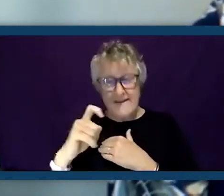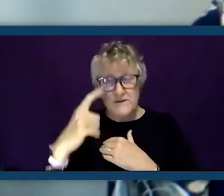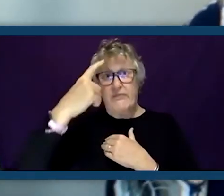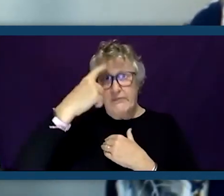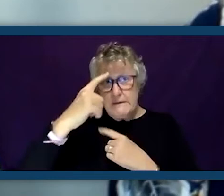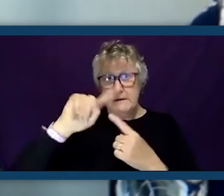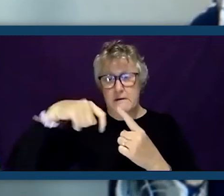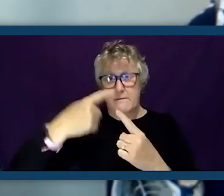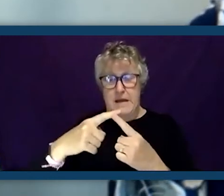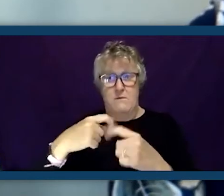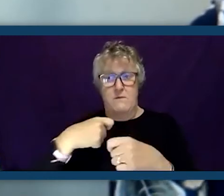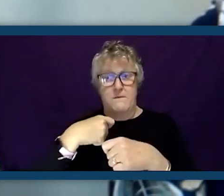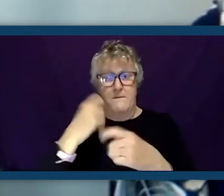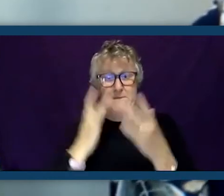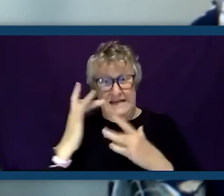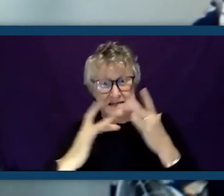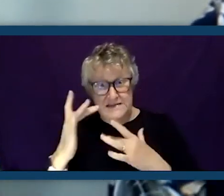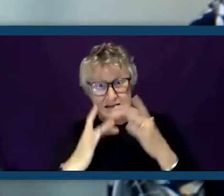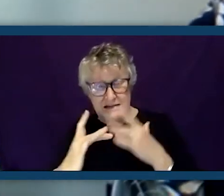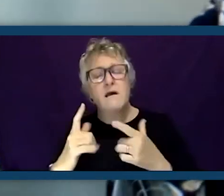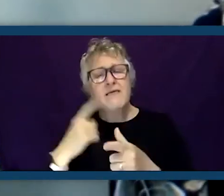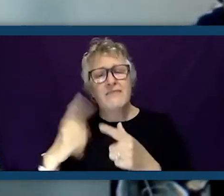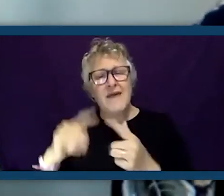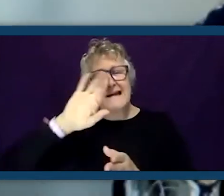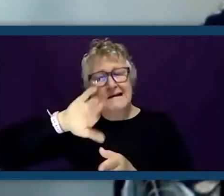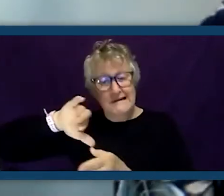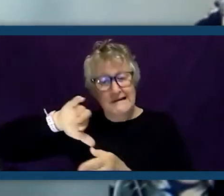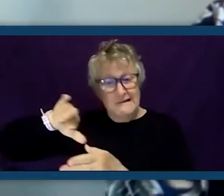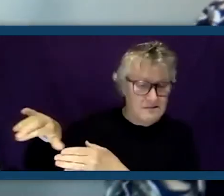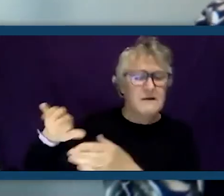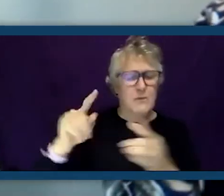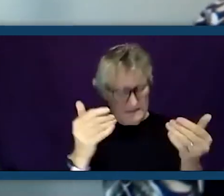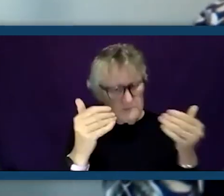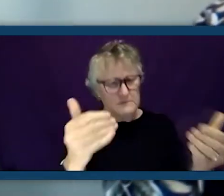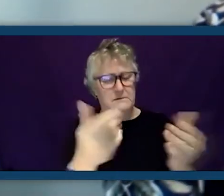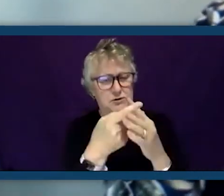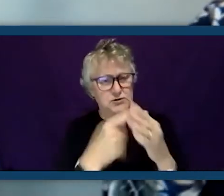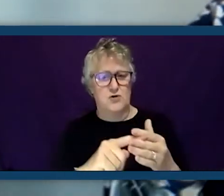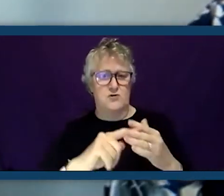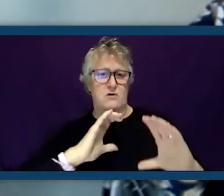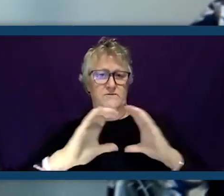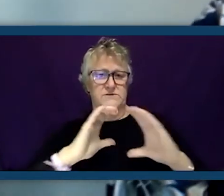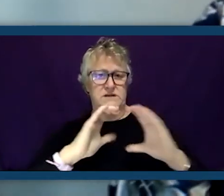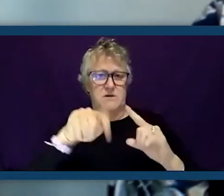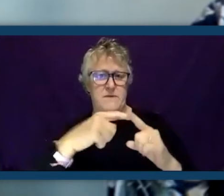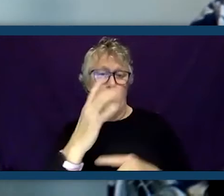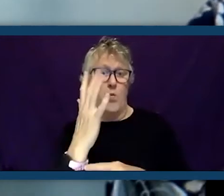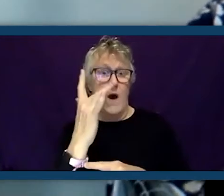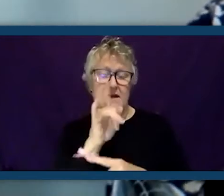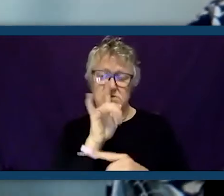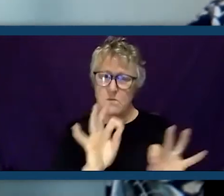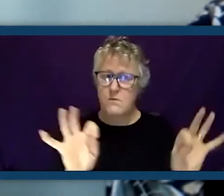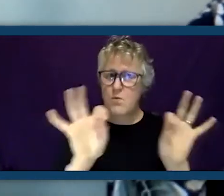they can start to begin a conversation around why it's important to be civically engaged. So I think that's why I'm a big